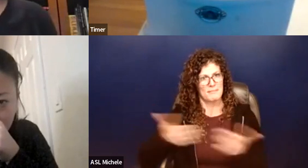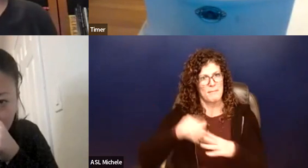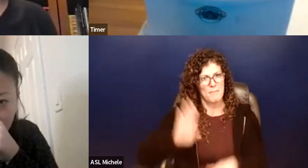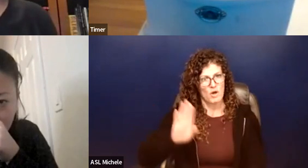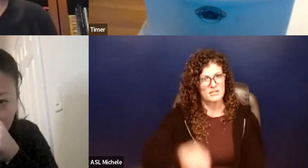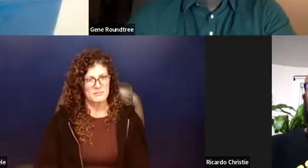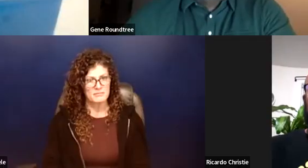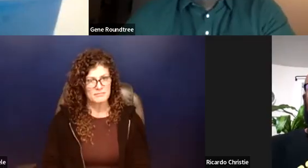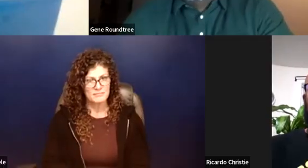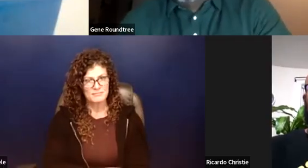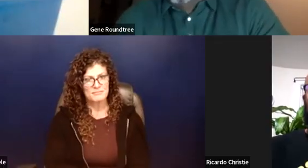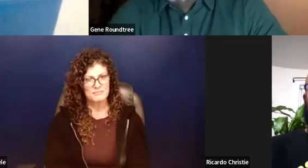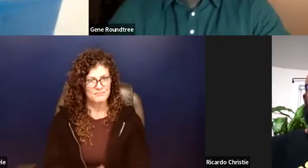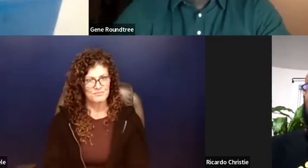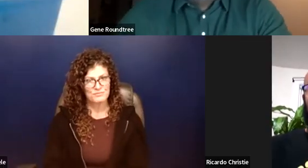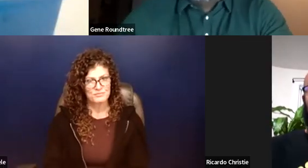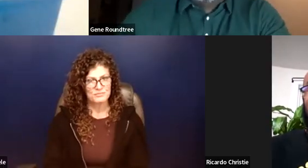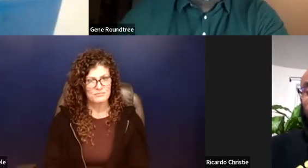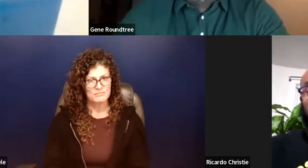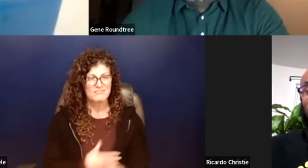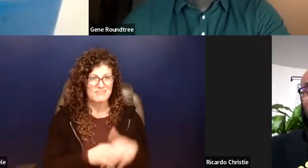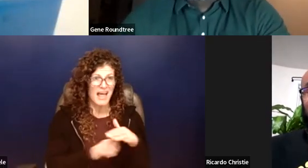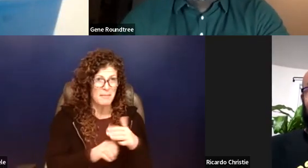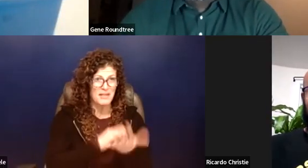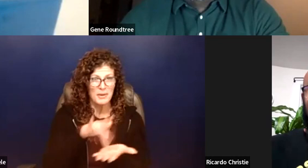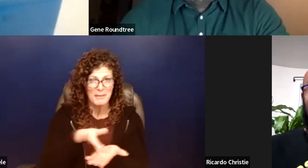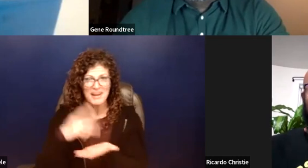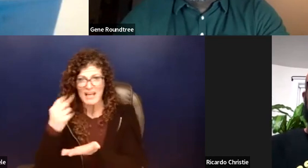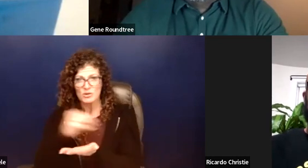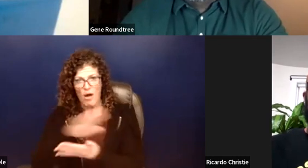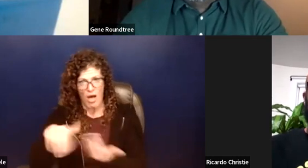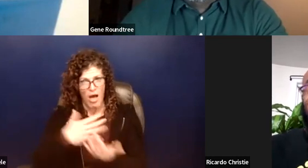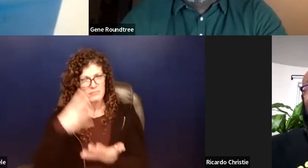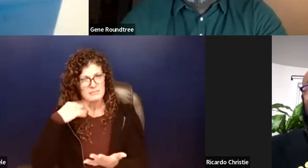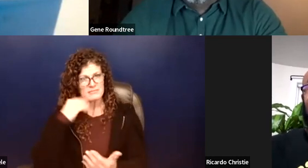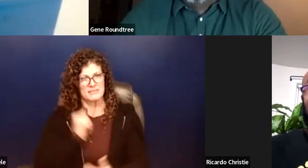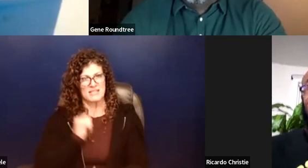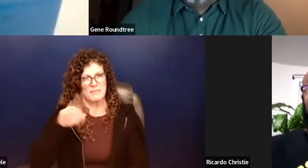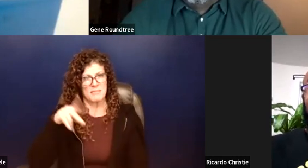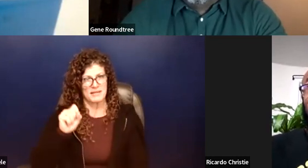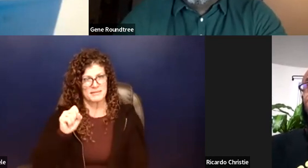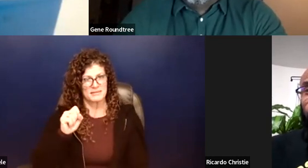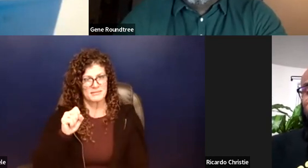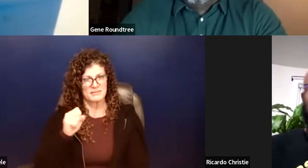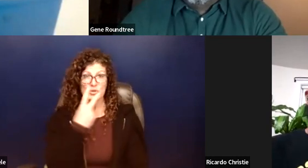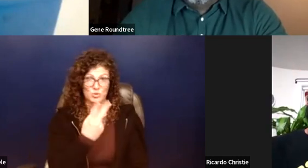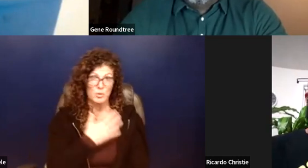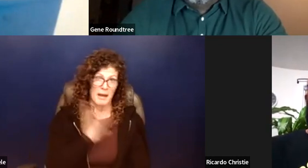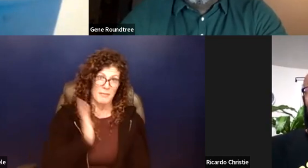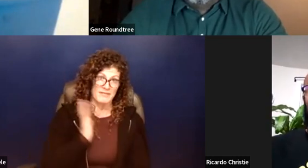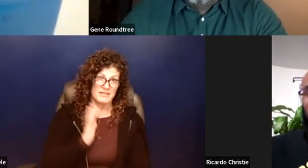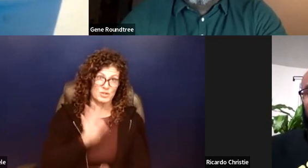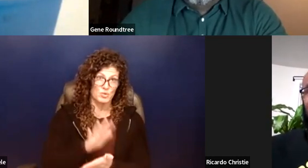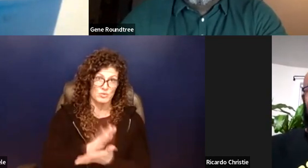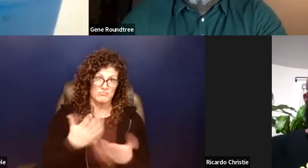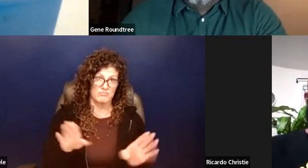been through elementary school, middle school, and high school, all through BPS, 2 of which my schools are now closed that I grew